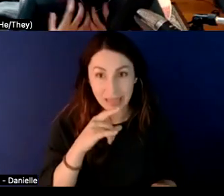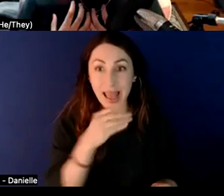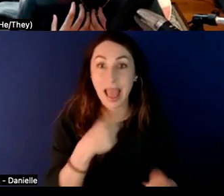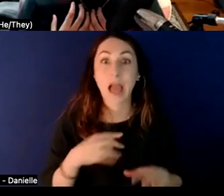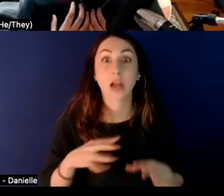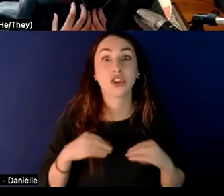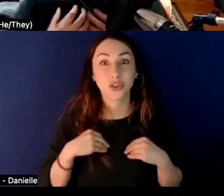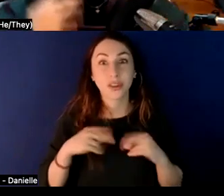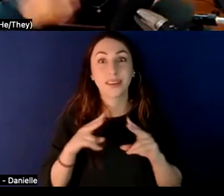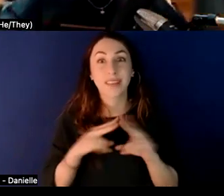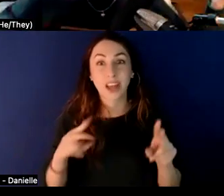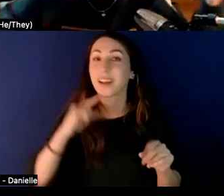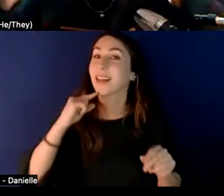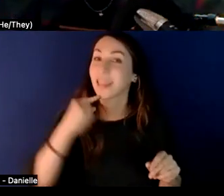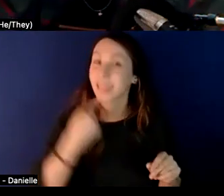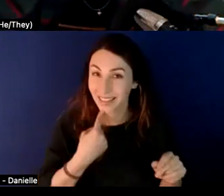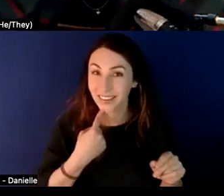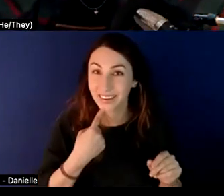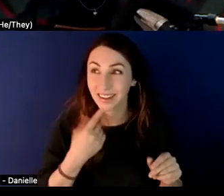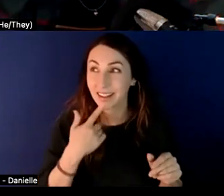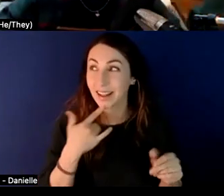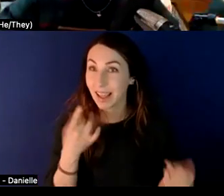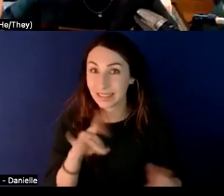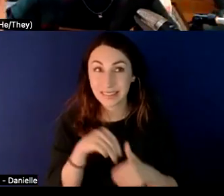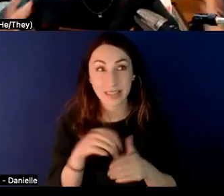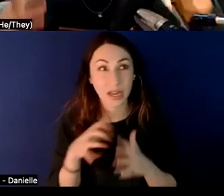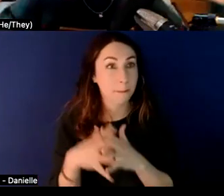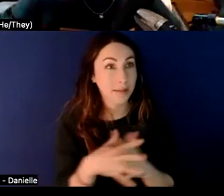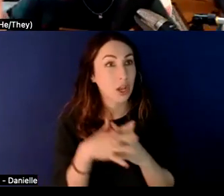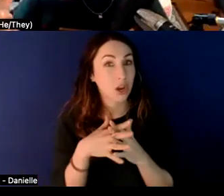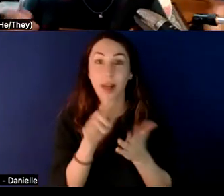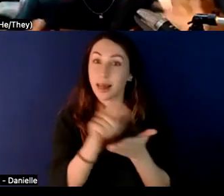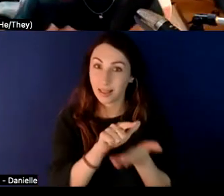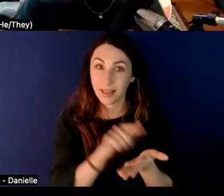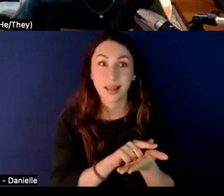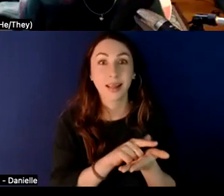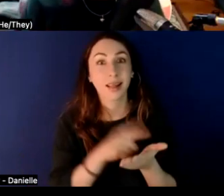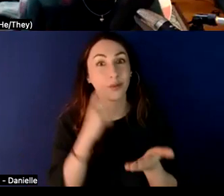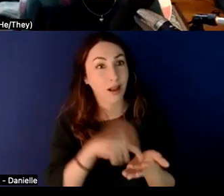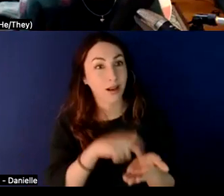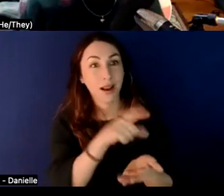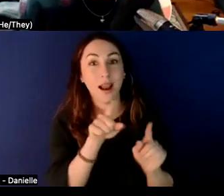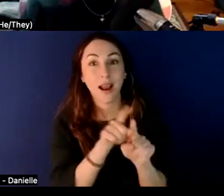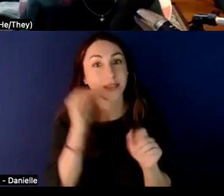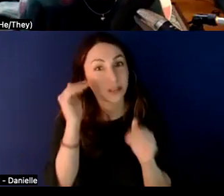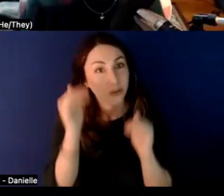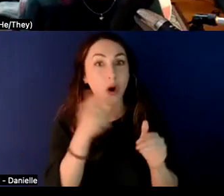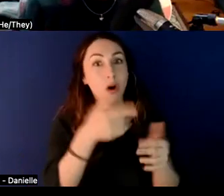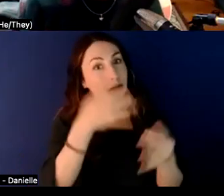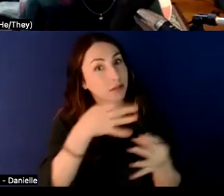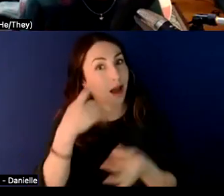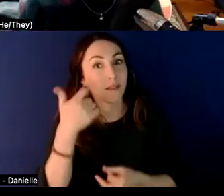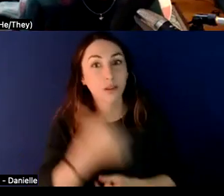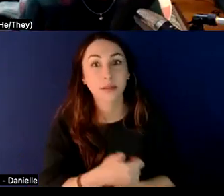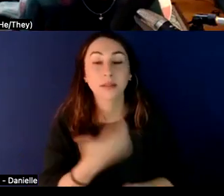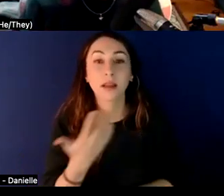literal, and you're 18 in America and you're legally an adult and you can make decisions for yourself. And so